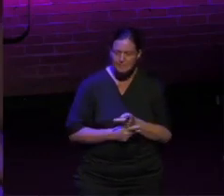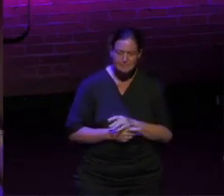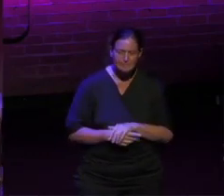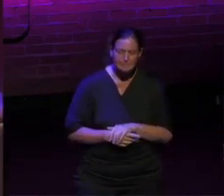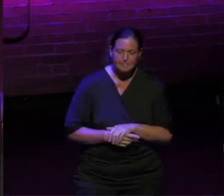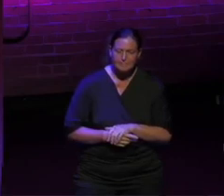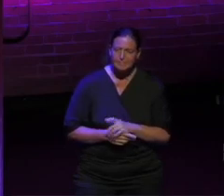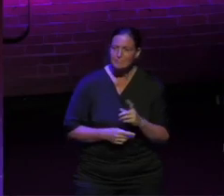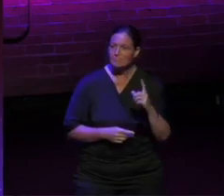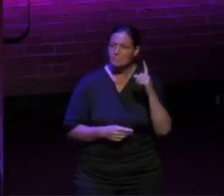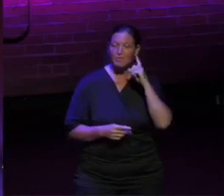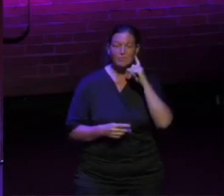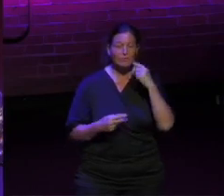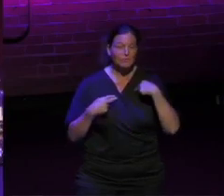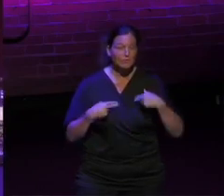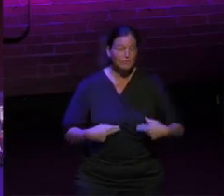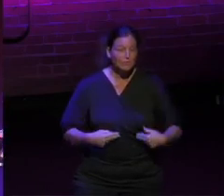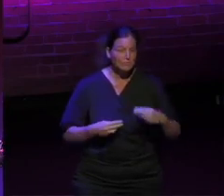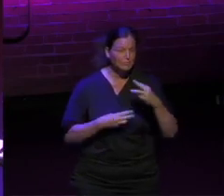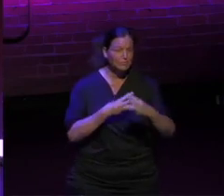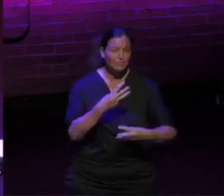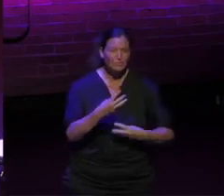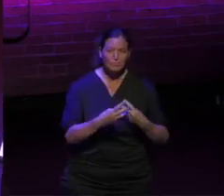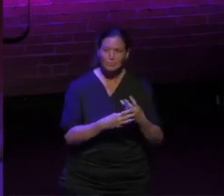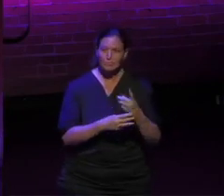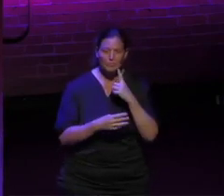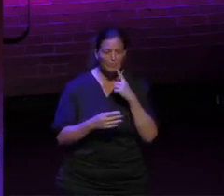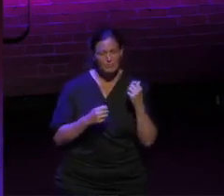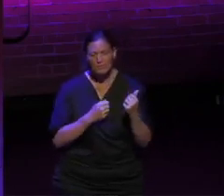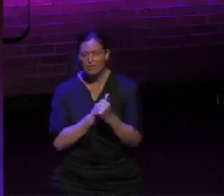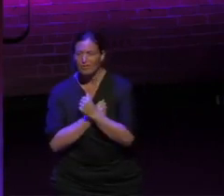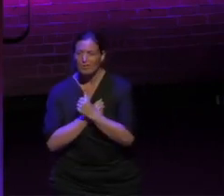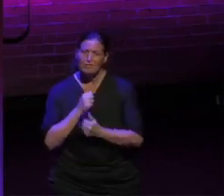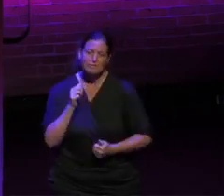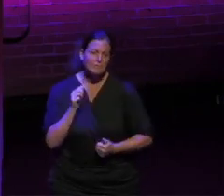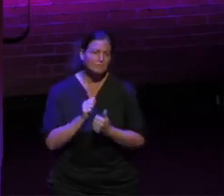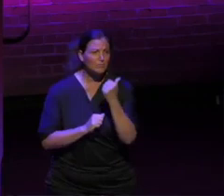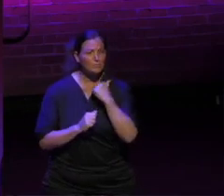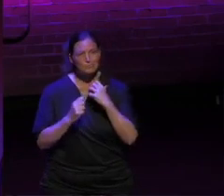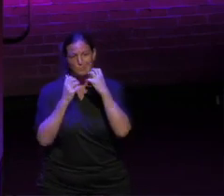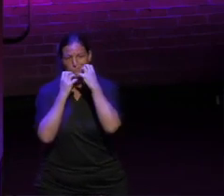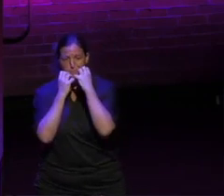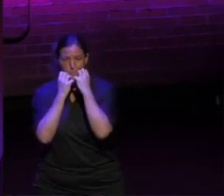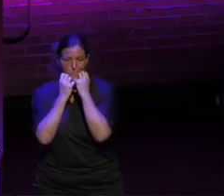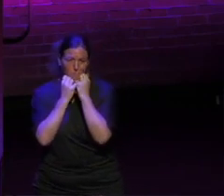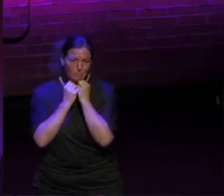And for humanity's sake, love's the most precious sin.